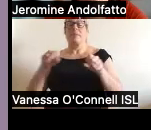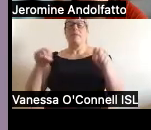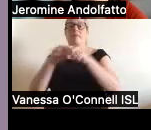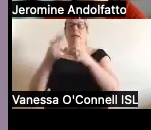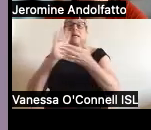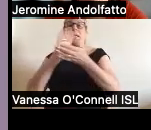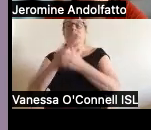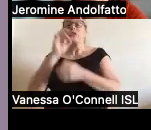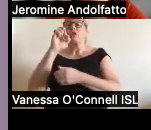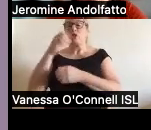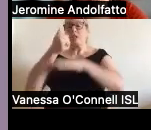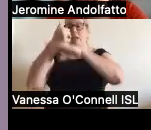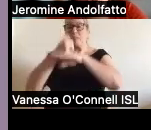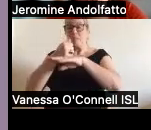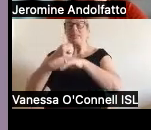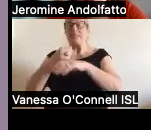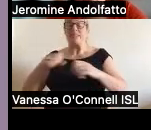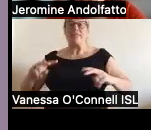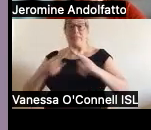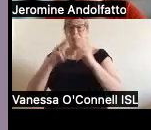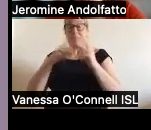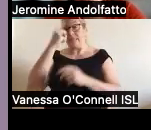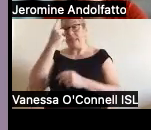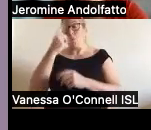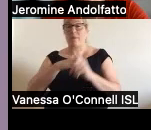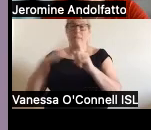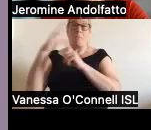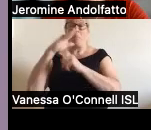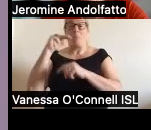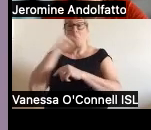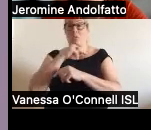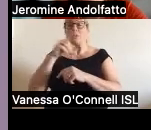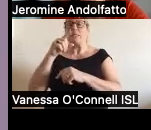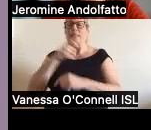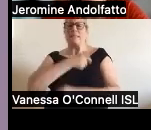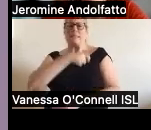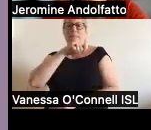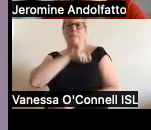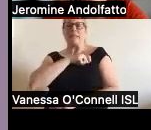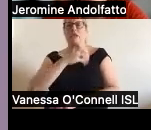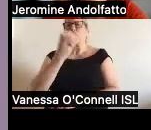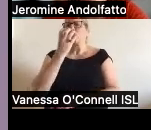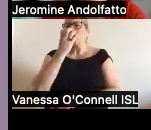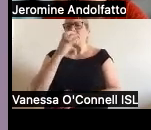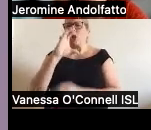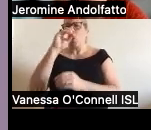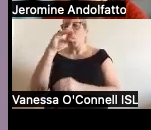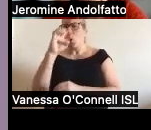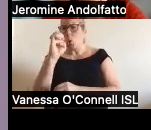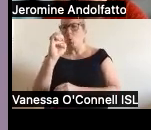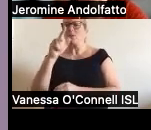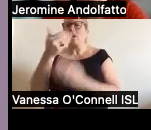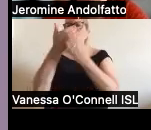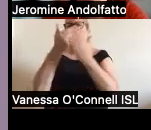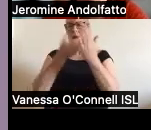one of the most significant one was the amendment of the Spanish criminal code with the law of only